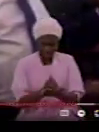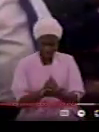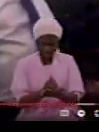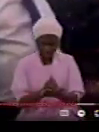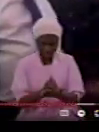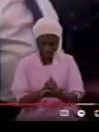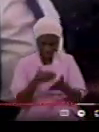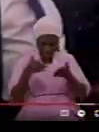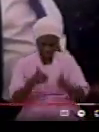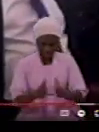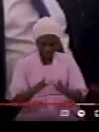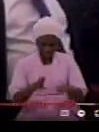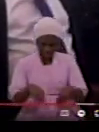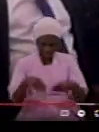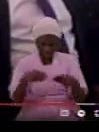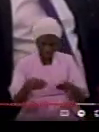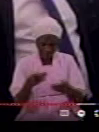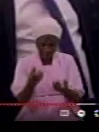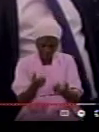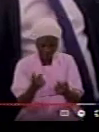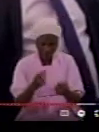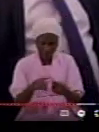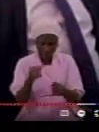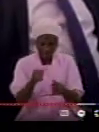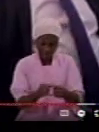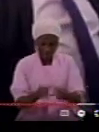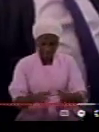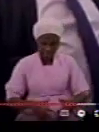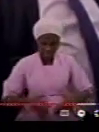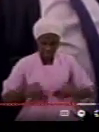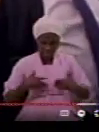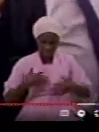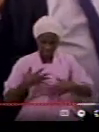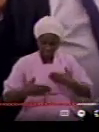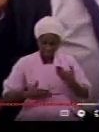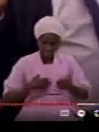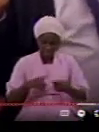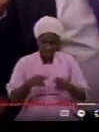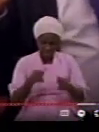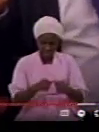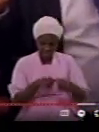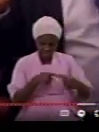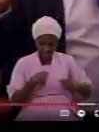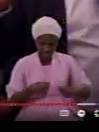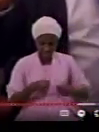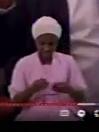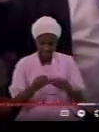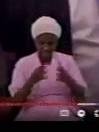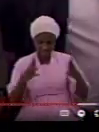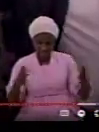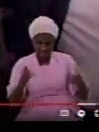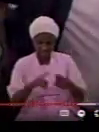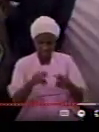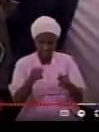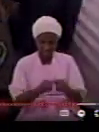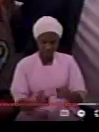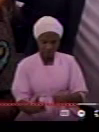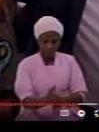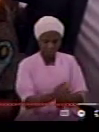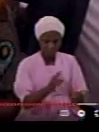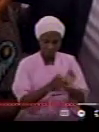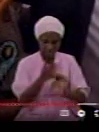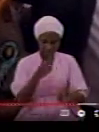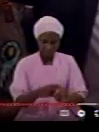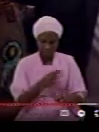Let provision come to every life. Joy to every heart. Abundance to everyone.